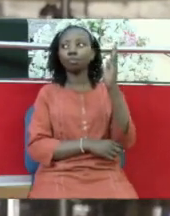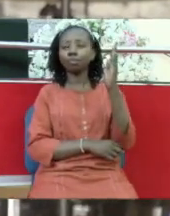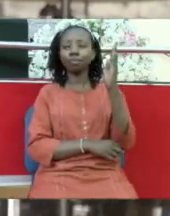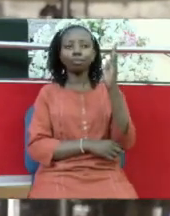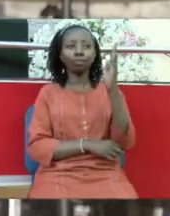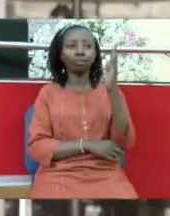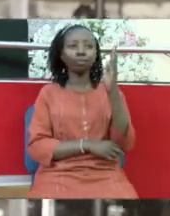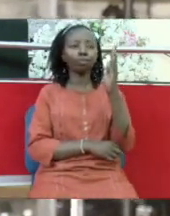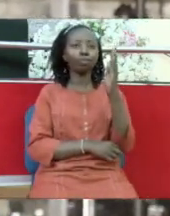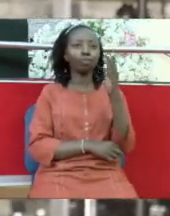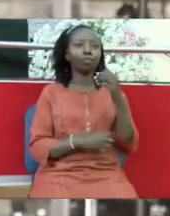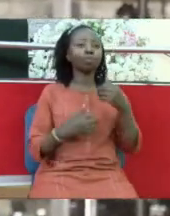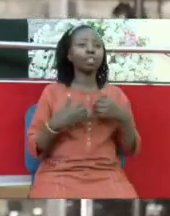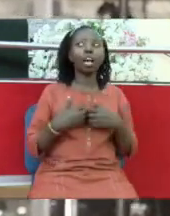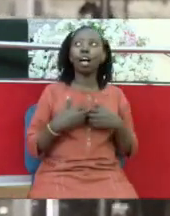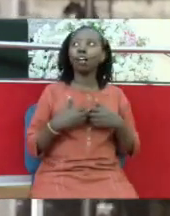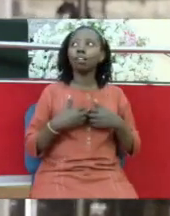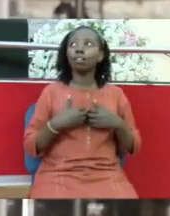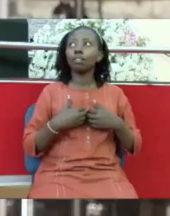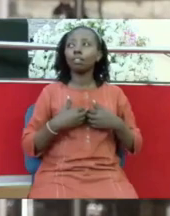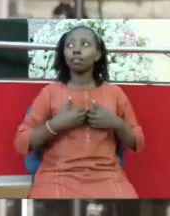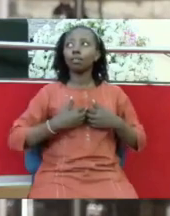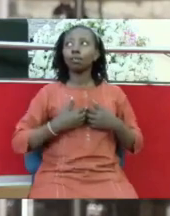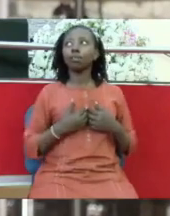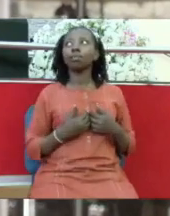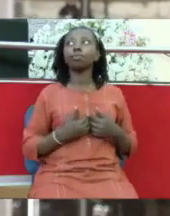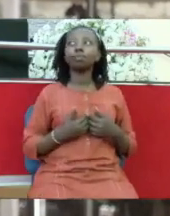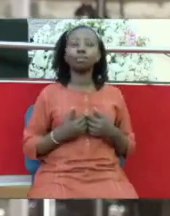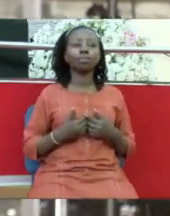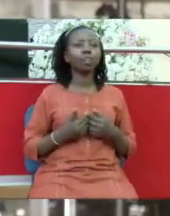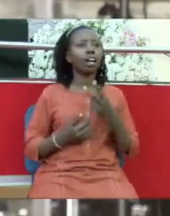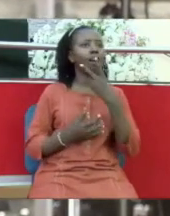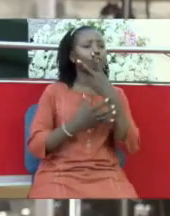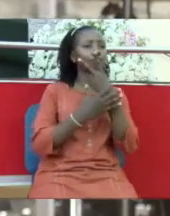There are two sides to this preparation or